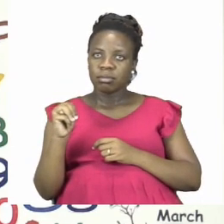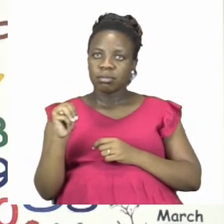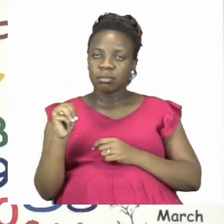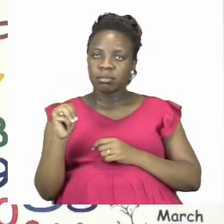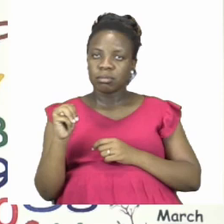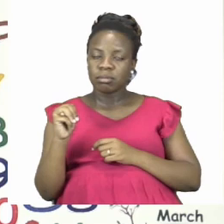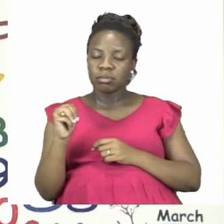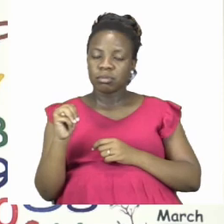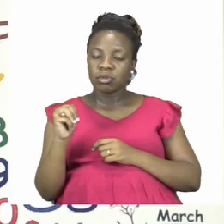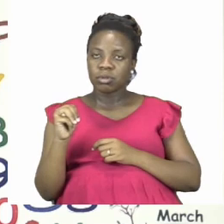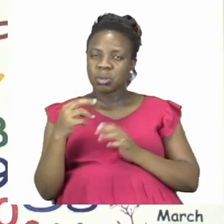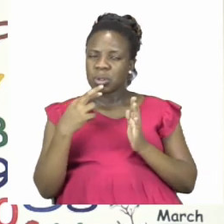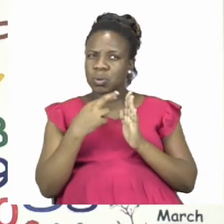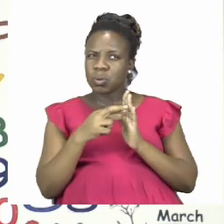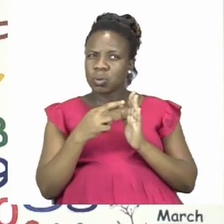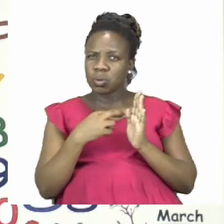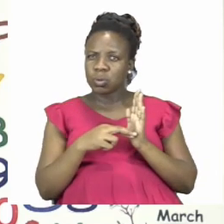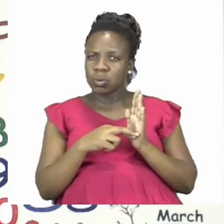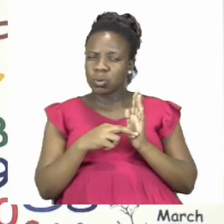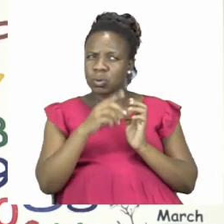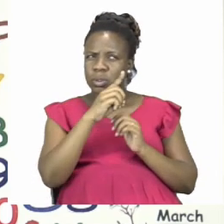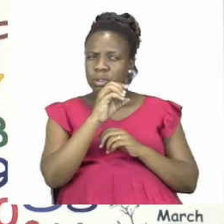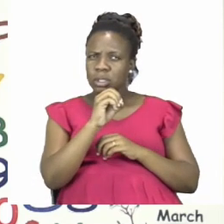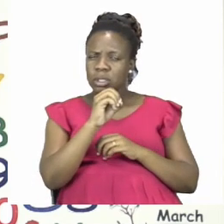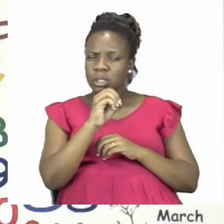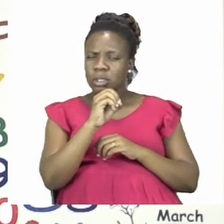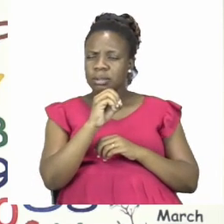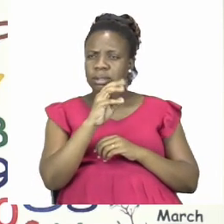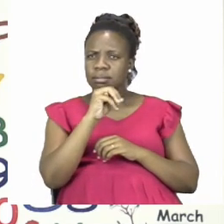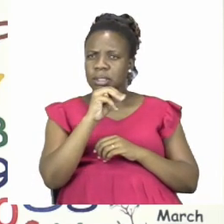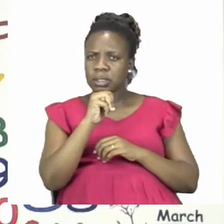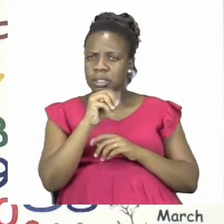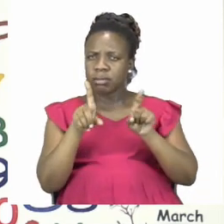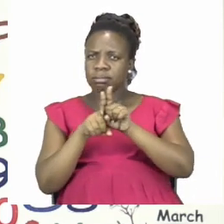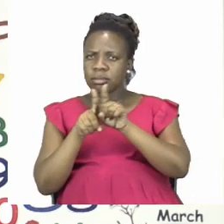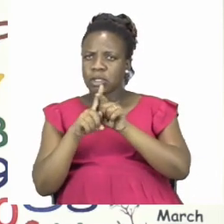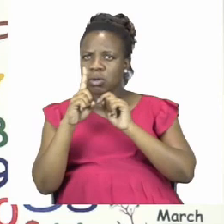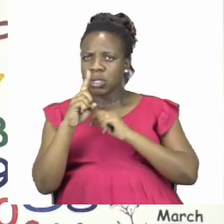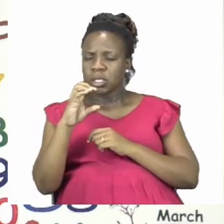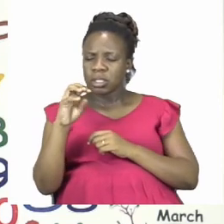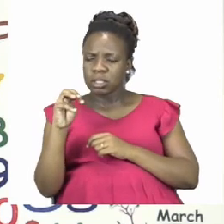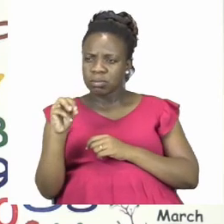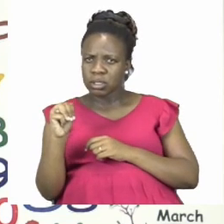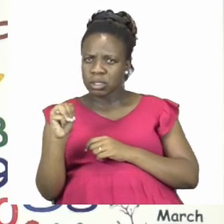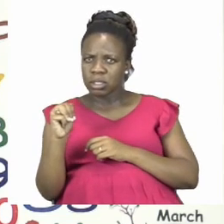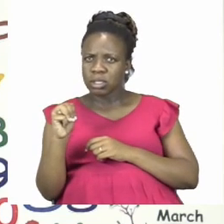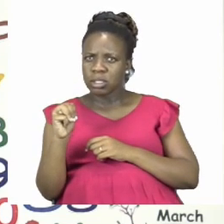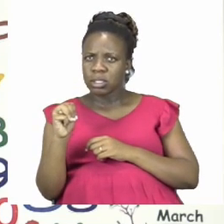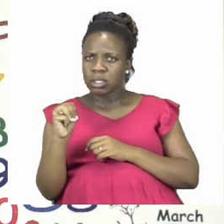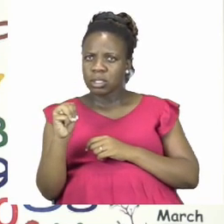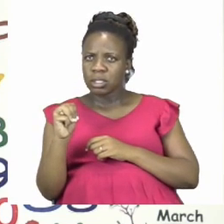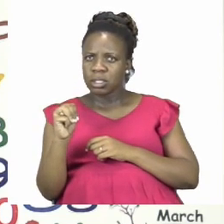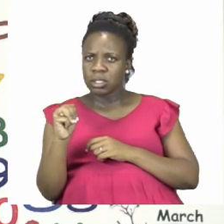our rule where it says 10 millimeters is equal to 1 centimeter. Remember the trick I taught you